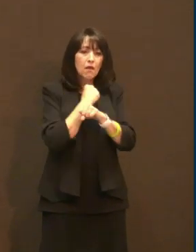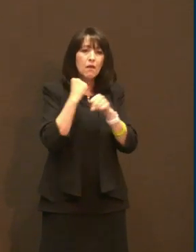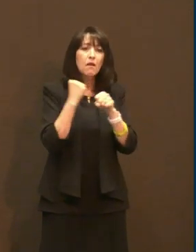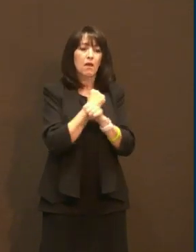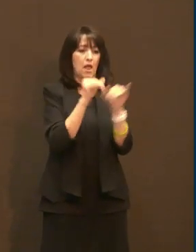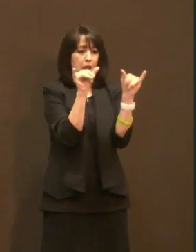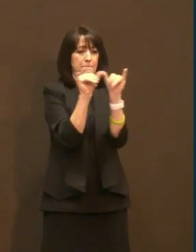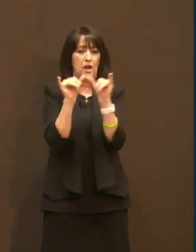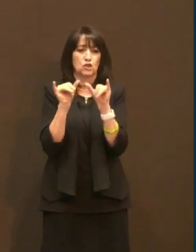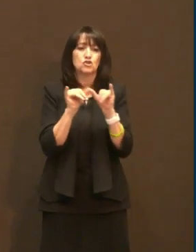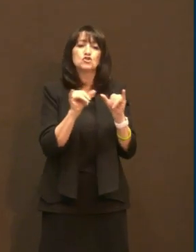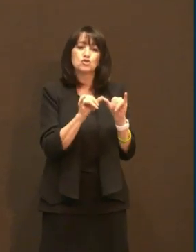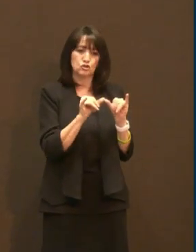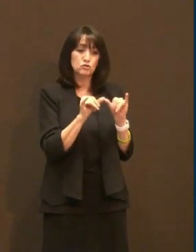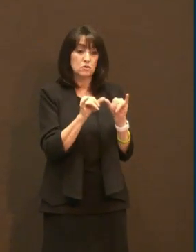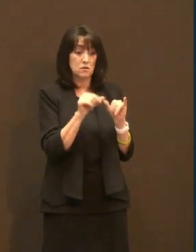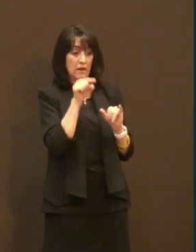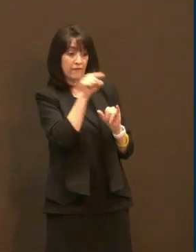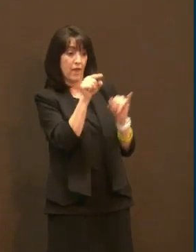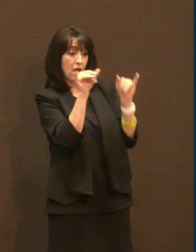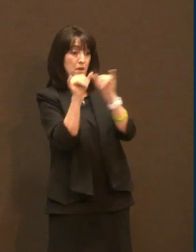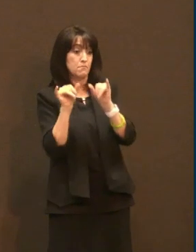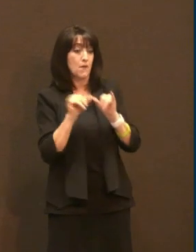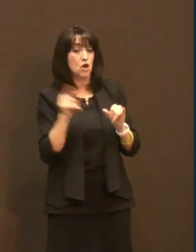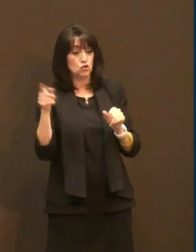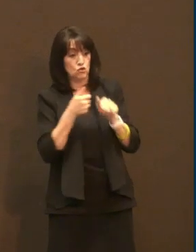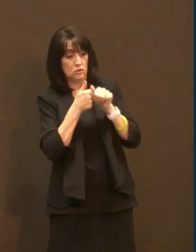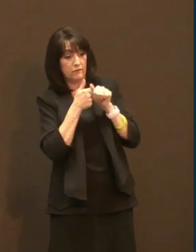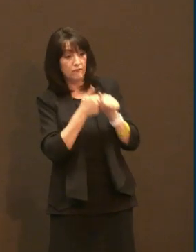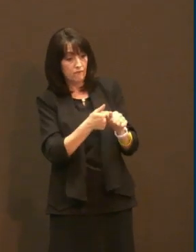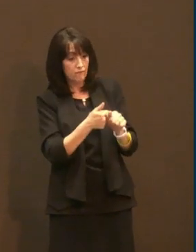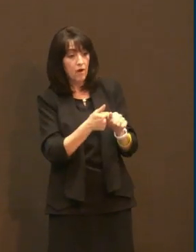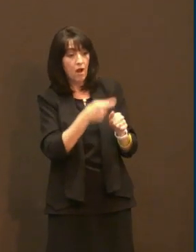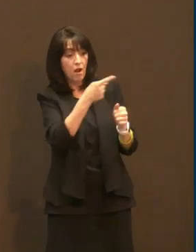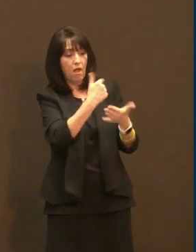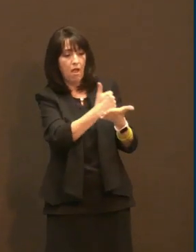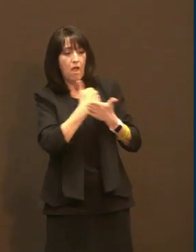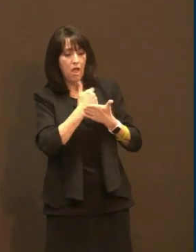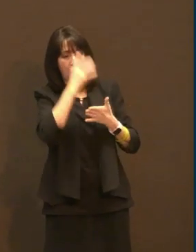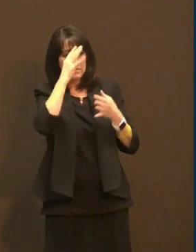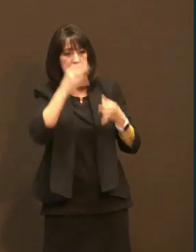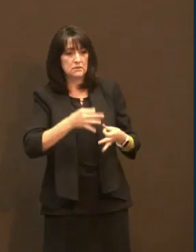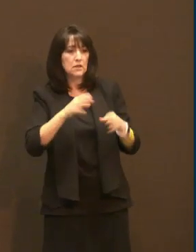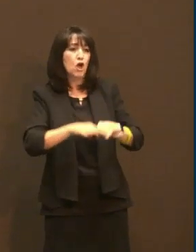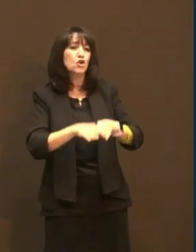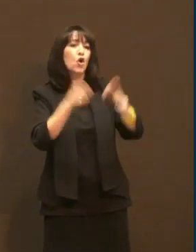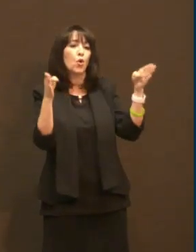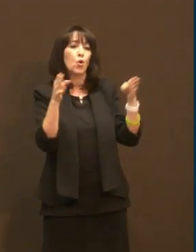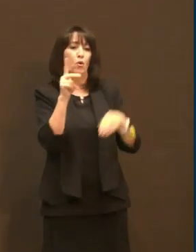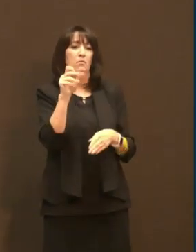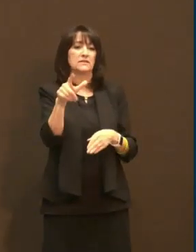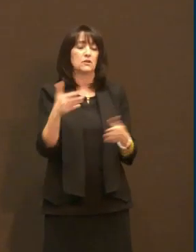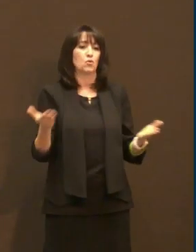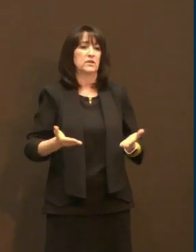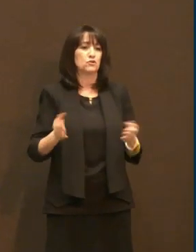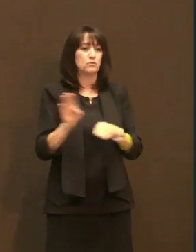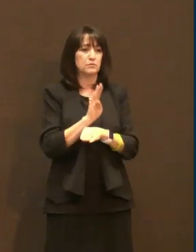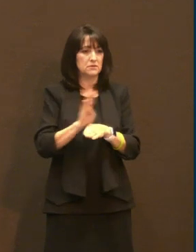one. What specific economic statistics are you focusing on as you try to make that determination? Yeah, so what I meant